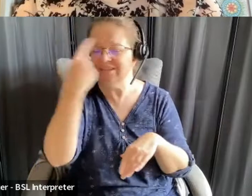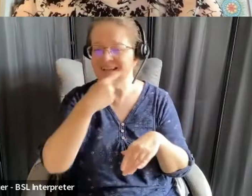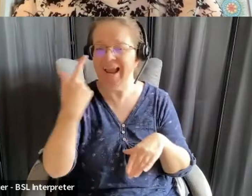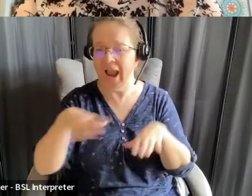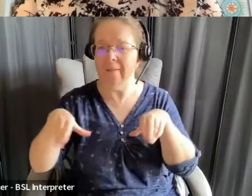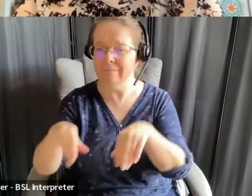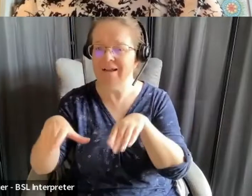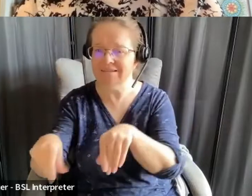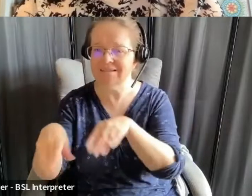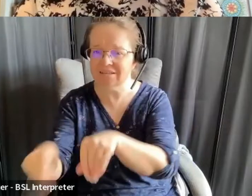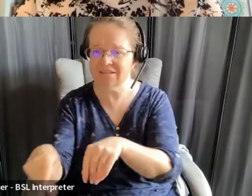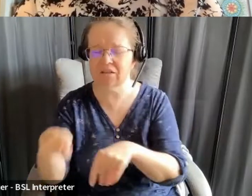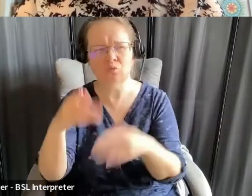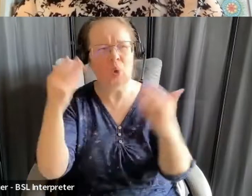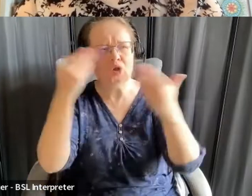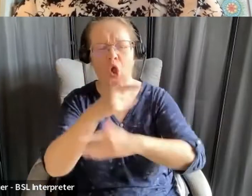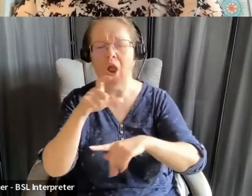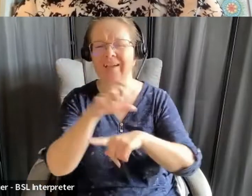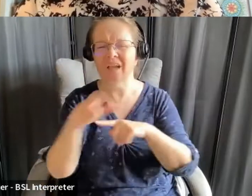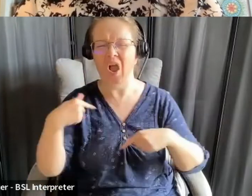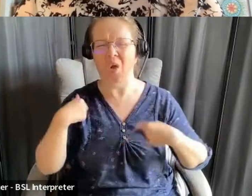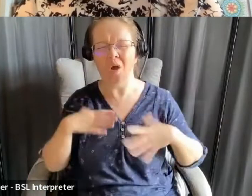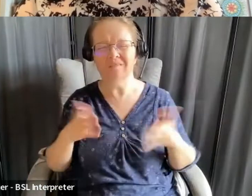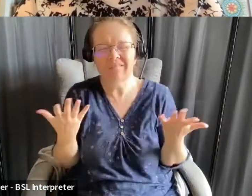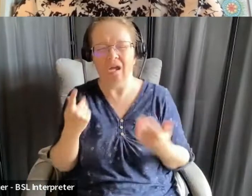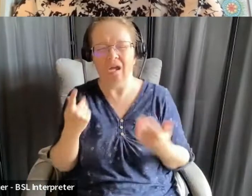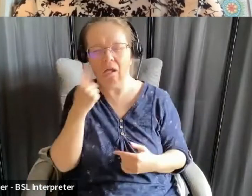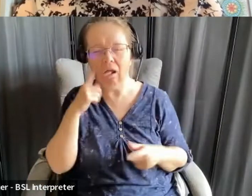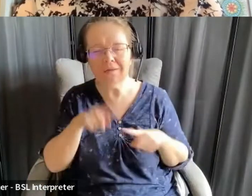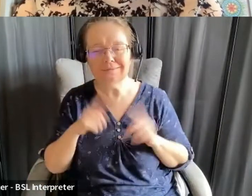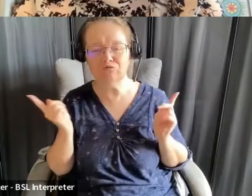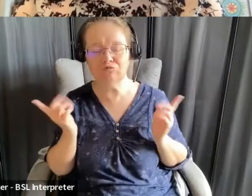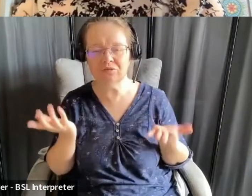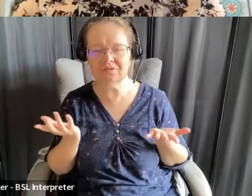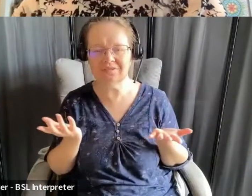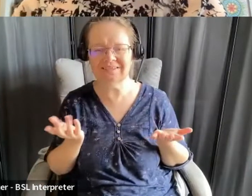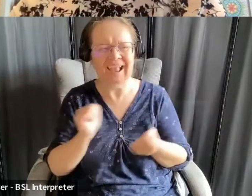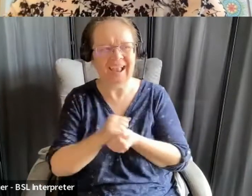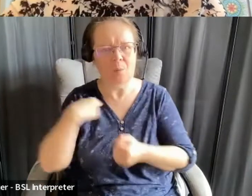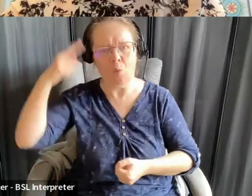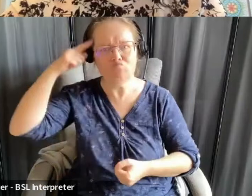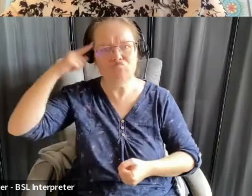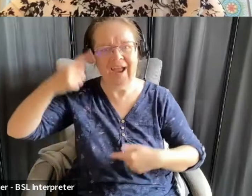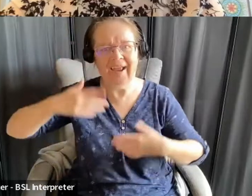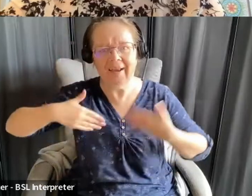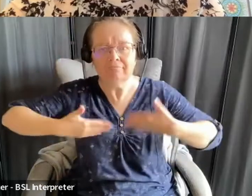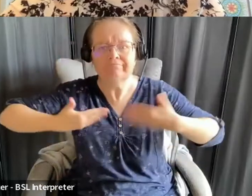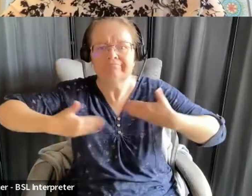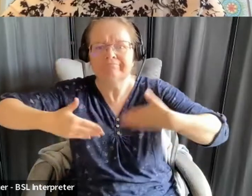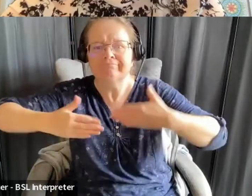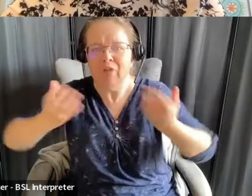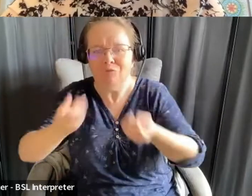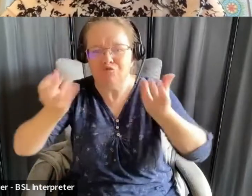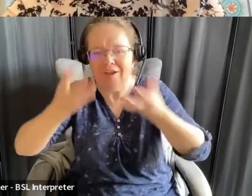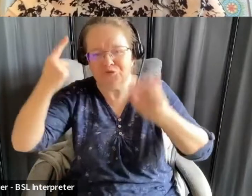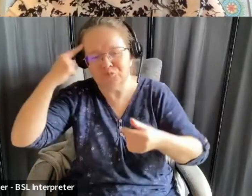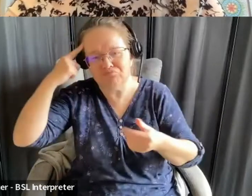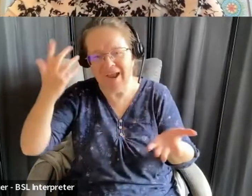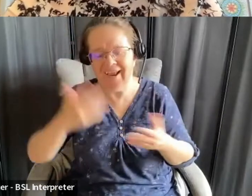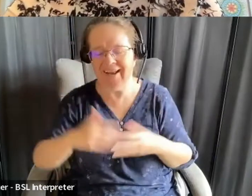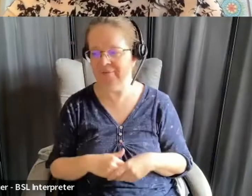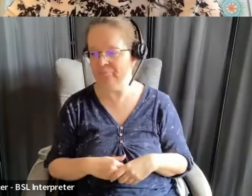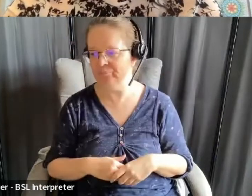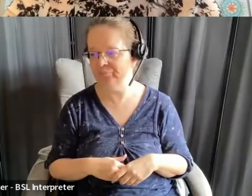at college as a night course, because I just wanted to do something else alongside to keep my brain ticking along, so I was nice and refreshed.